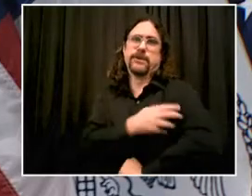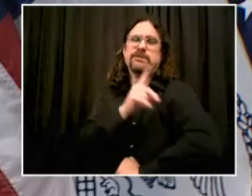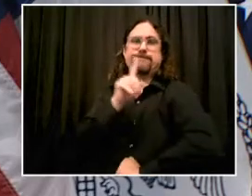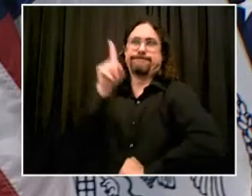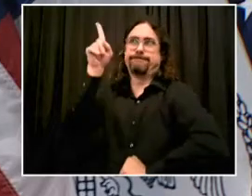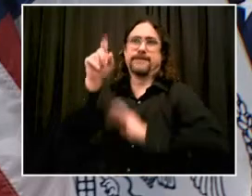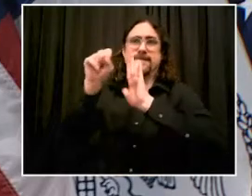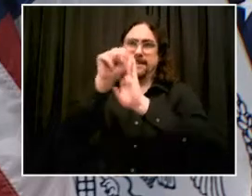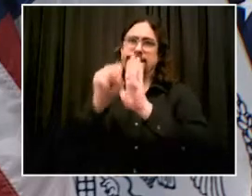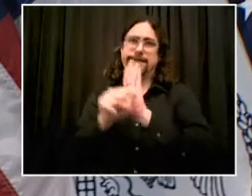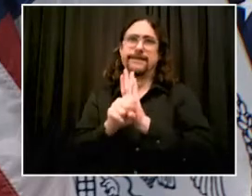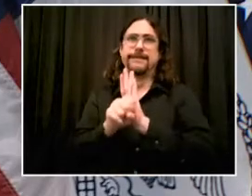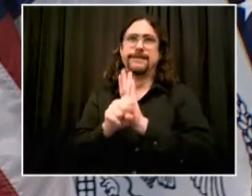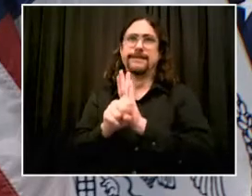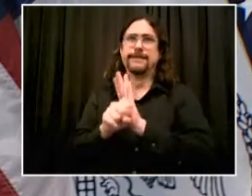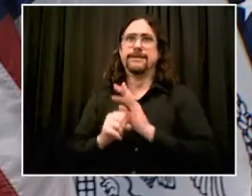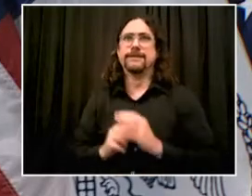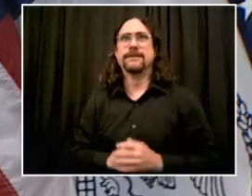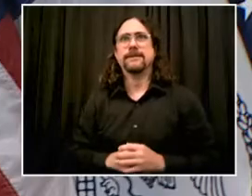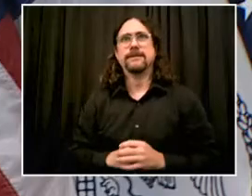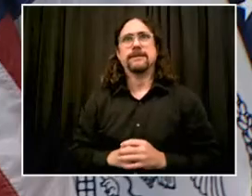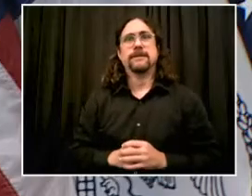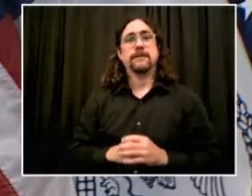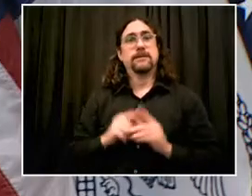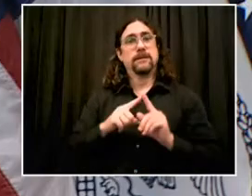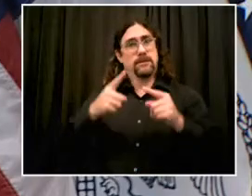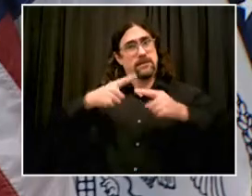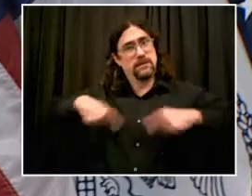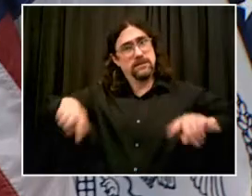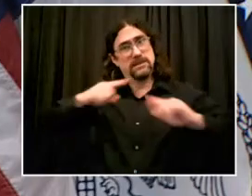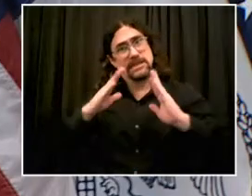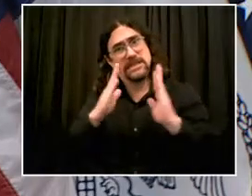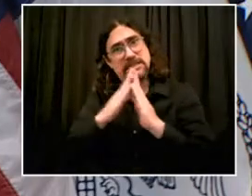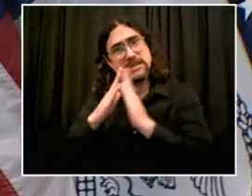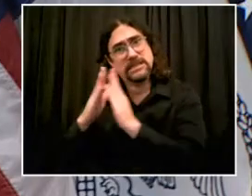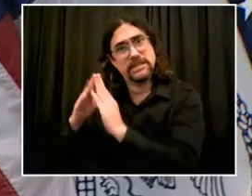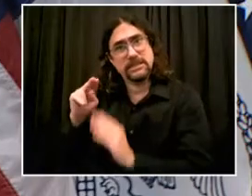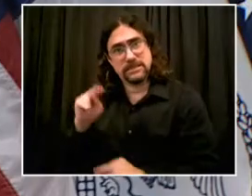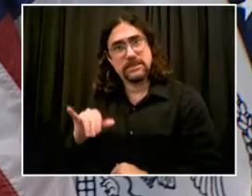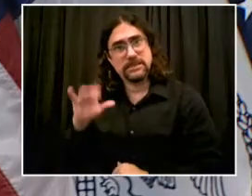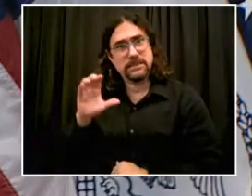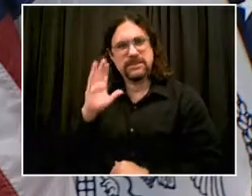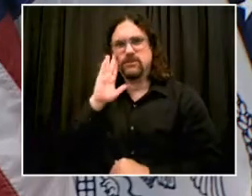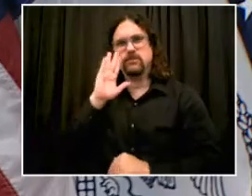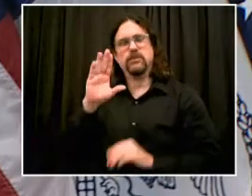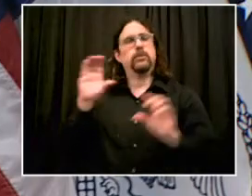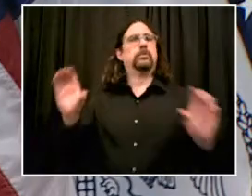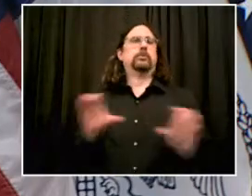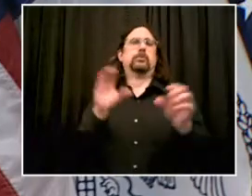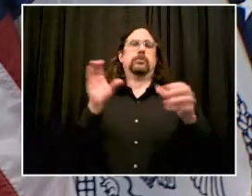financial assistance, but definitely the legal help is always there just by calling 311.